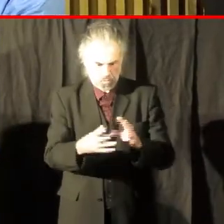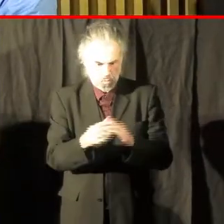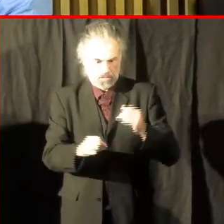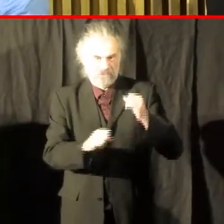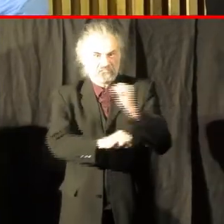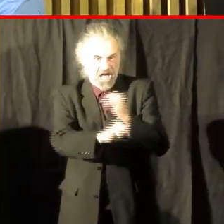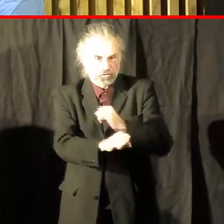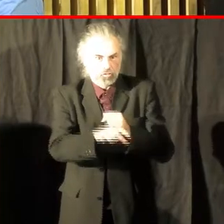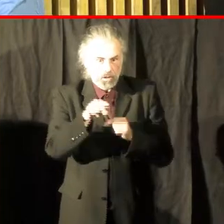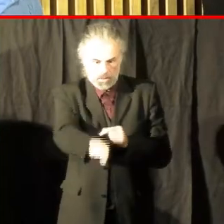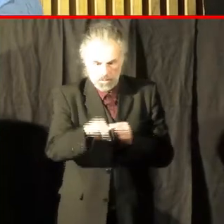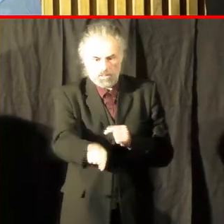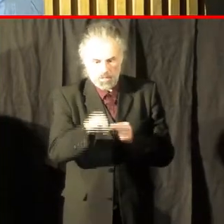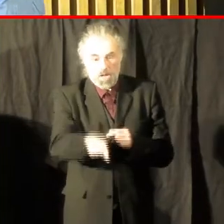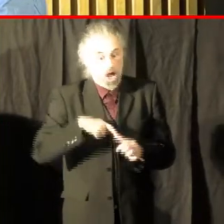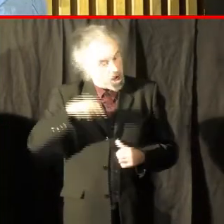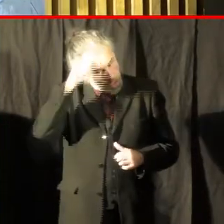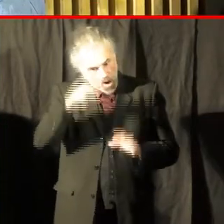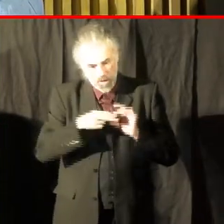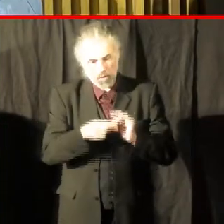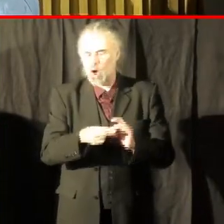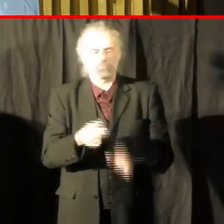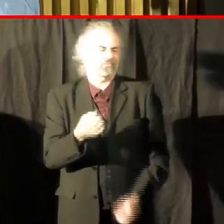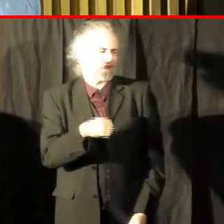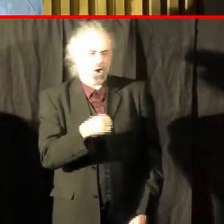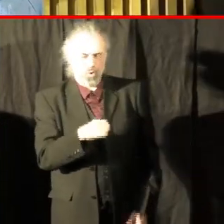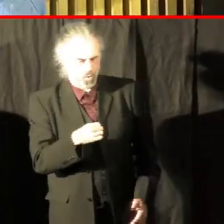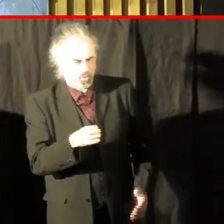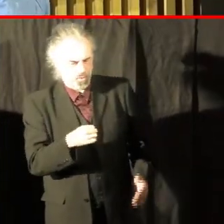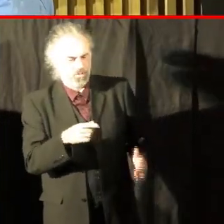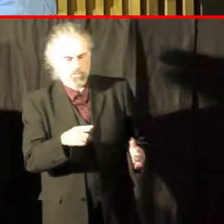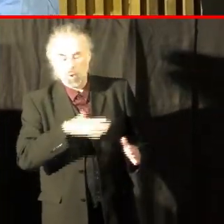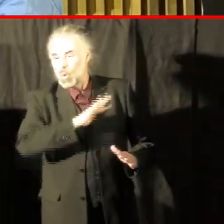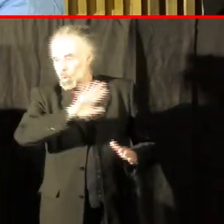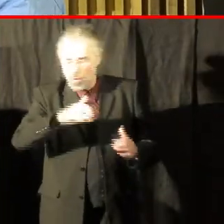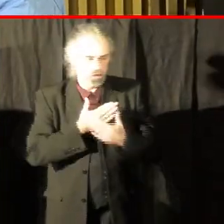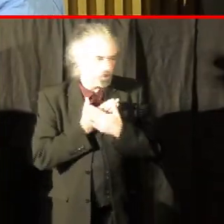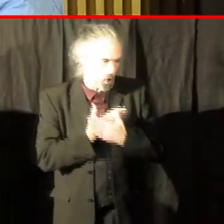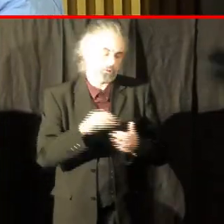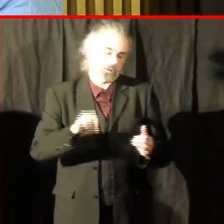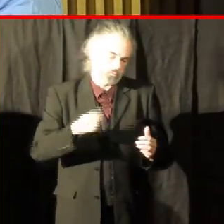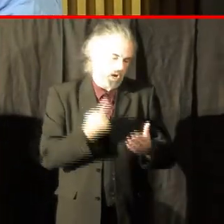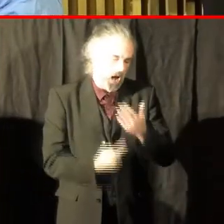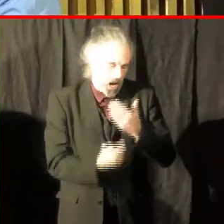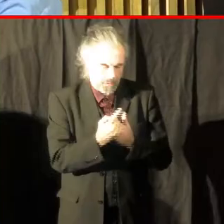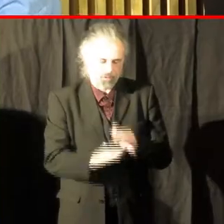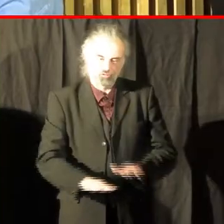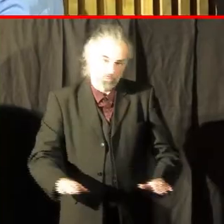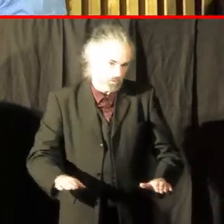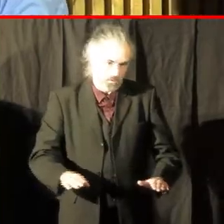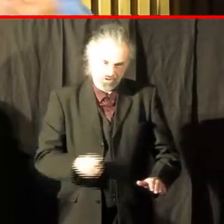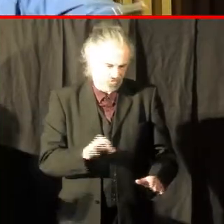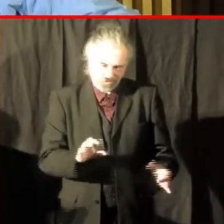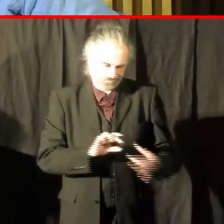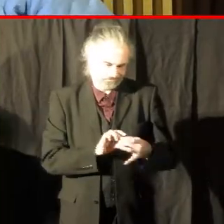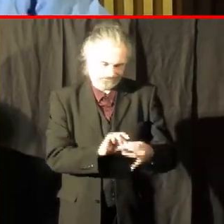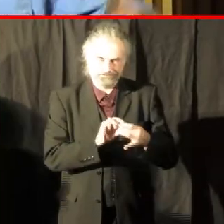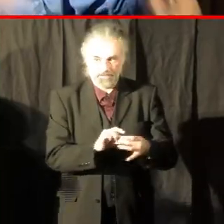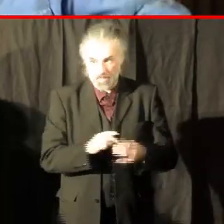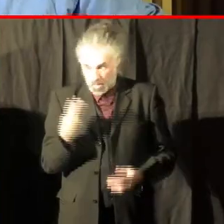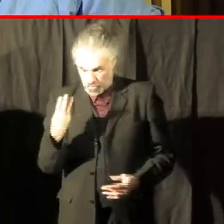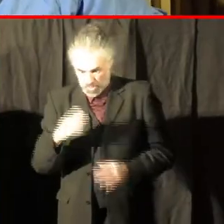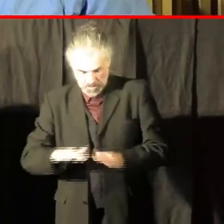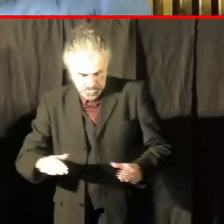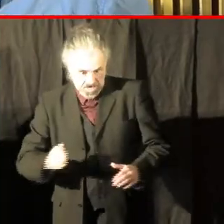This is the link. No, Stefan. We were all terribly shocked by what happened to the children. This is not it. No, look, I mean, three kids,